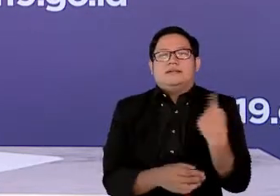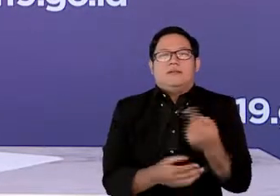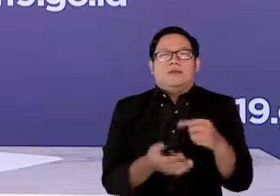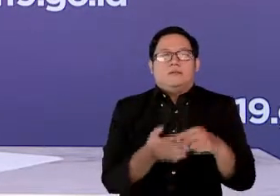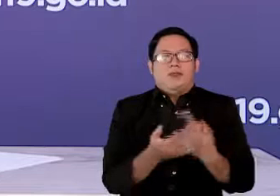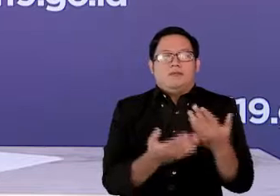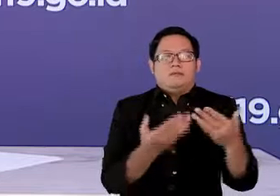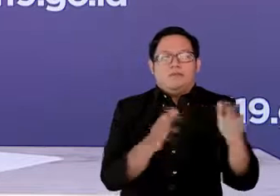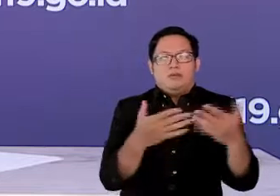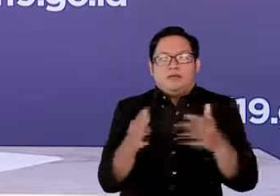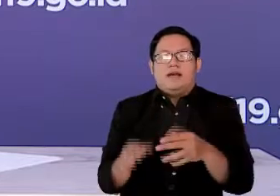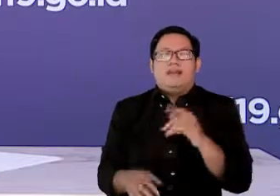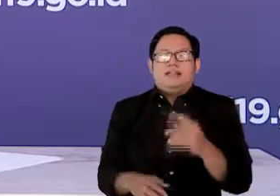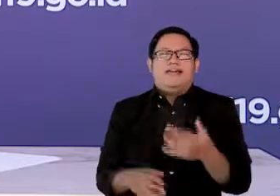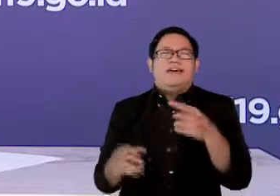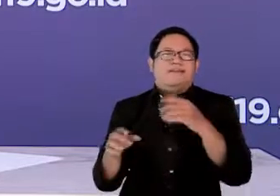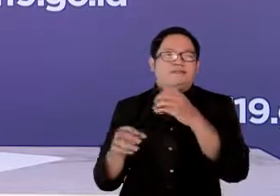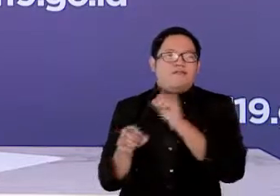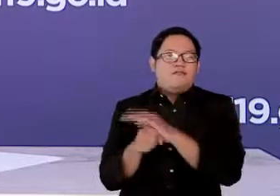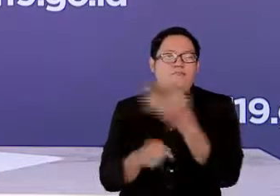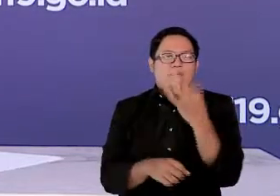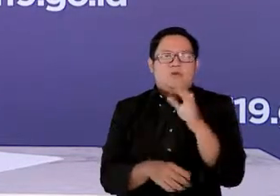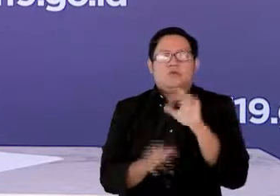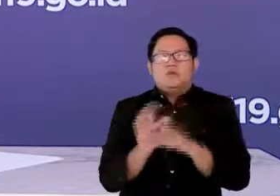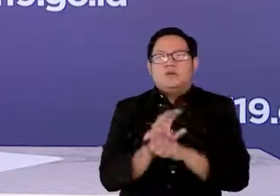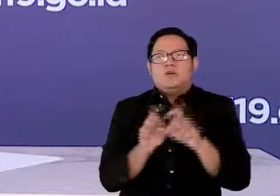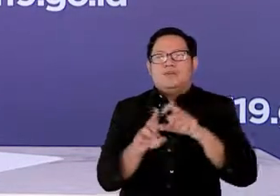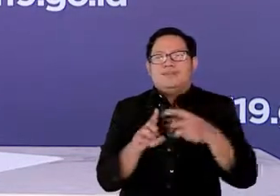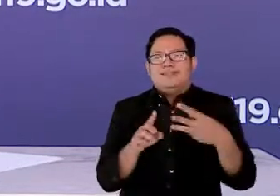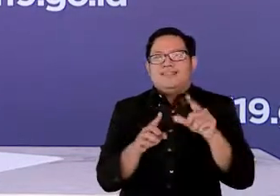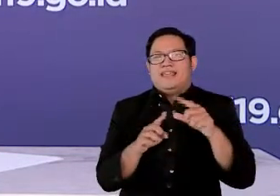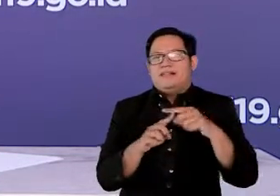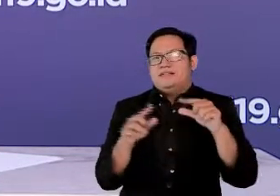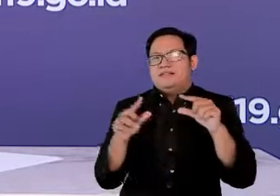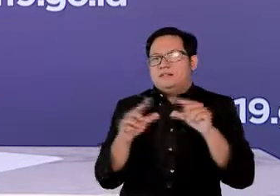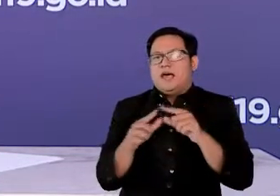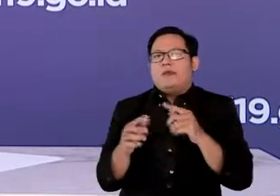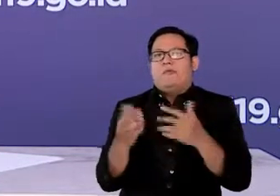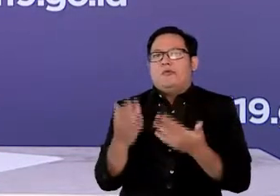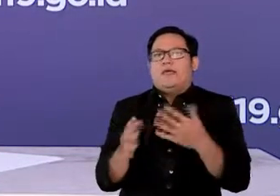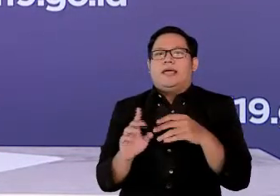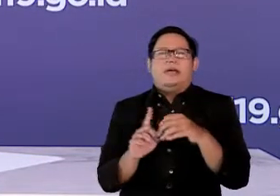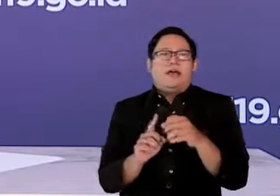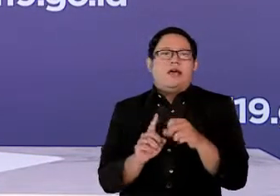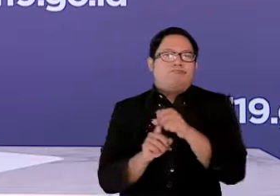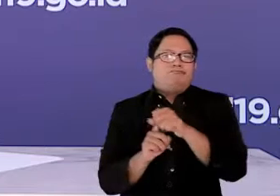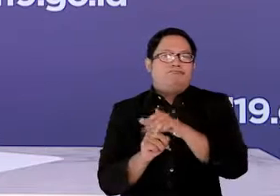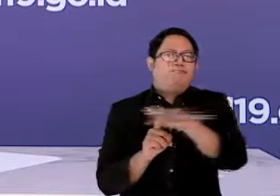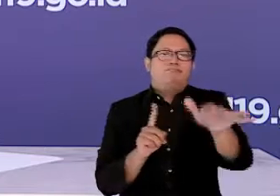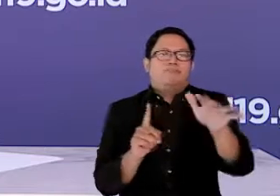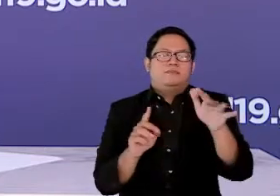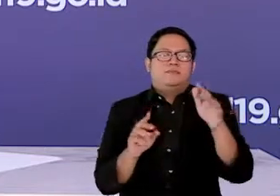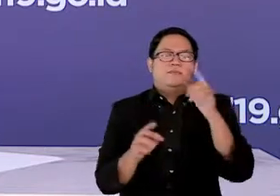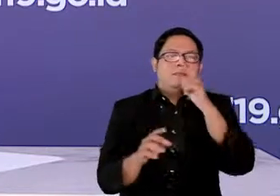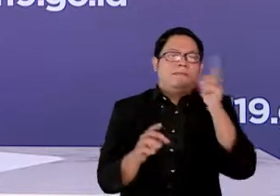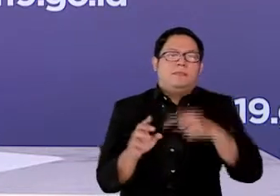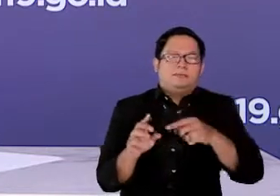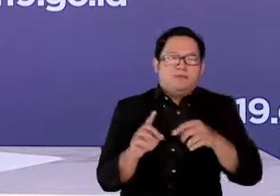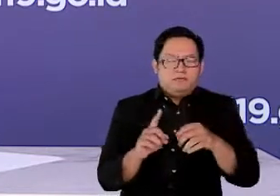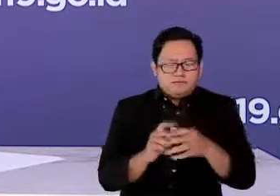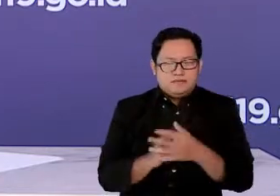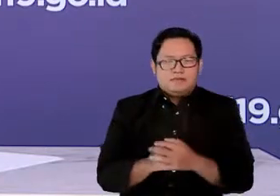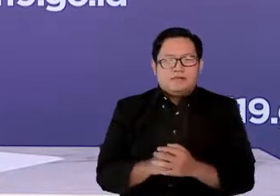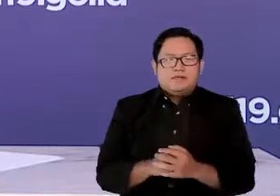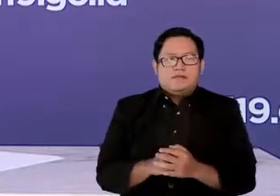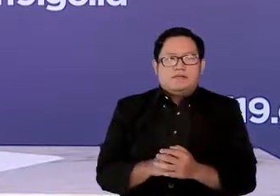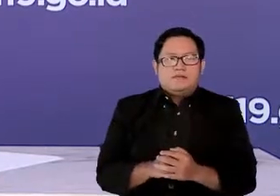as Delta have indeed proven to be faster in transmission. But we must note that despite the